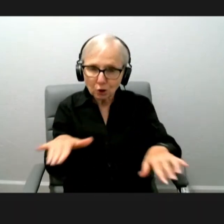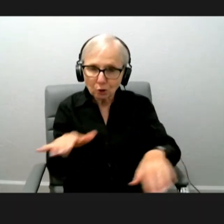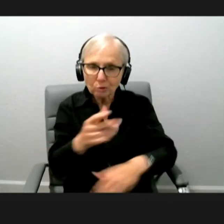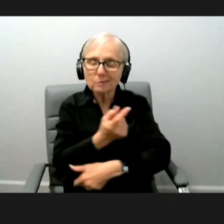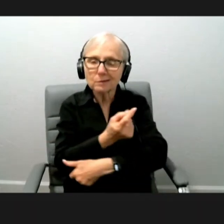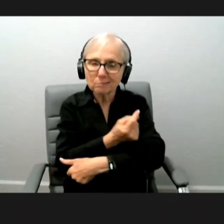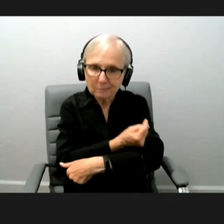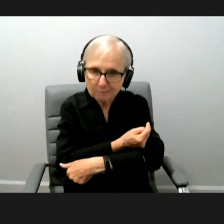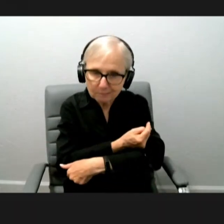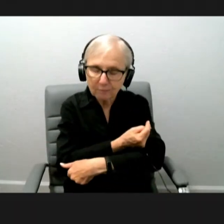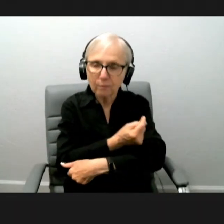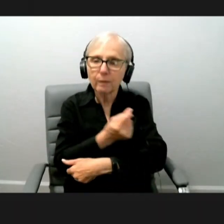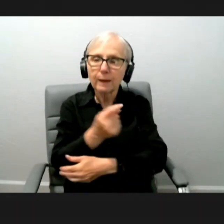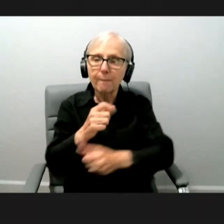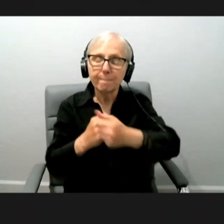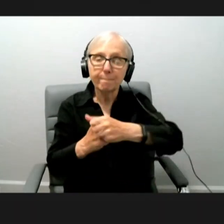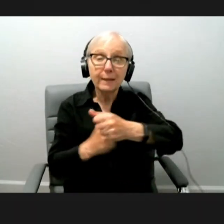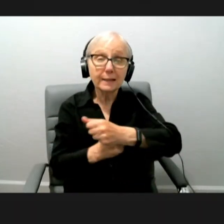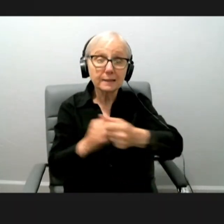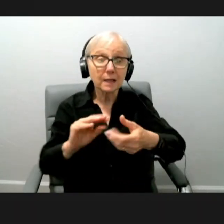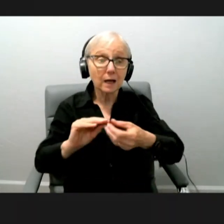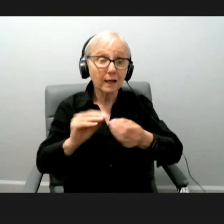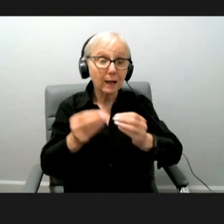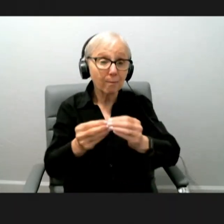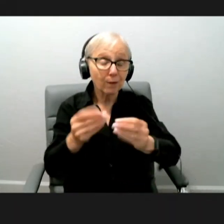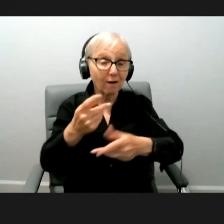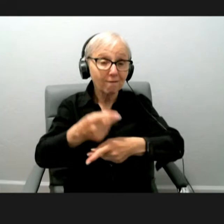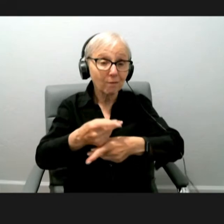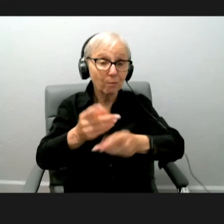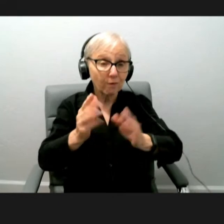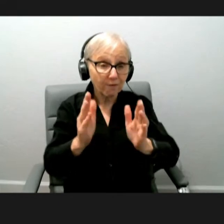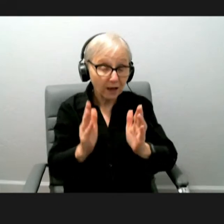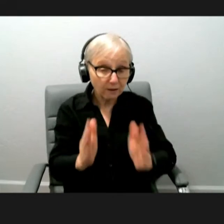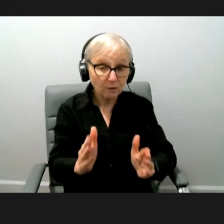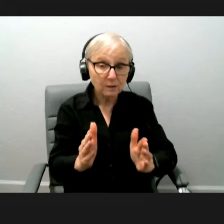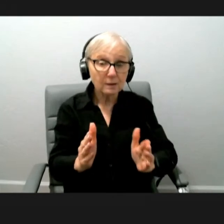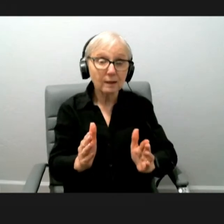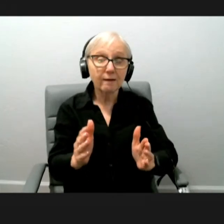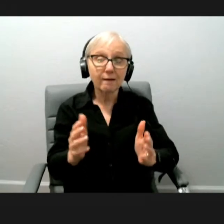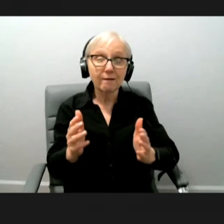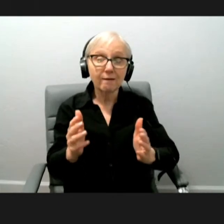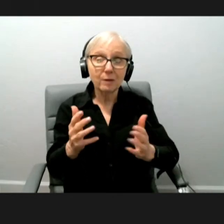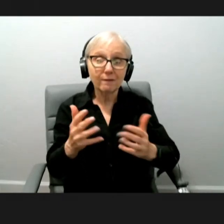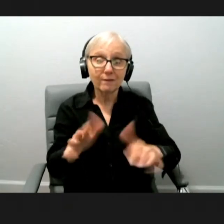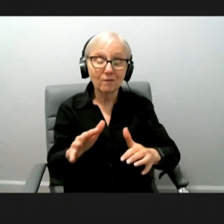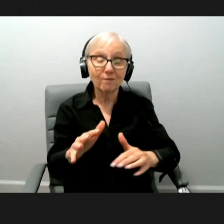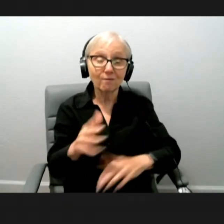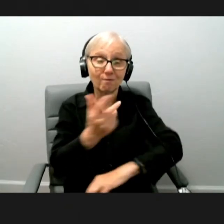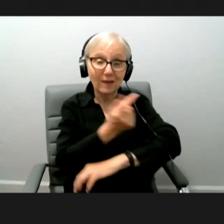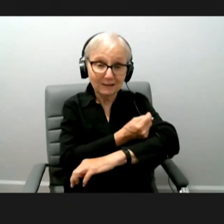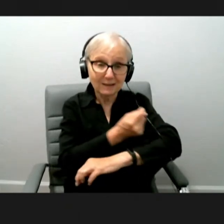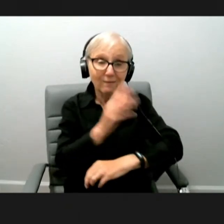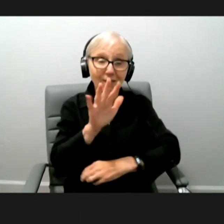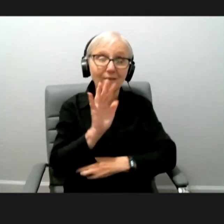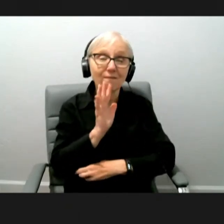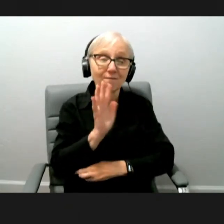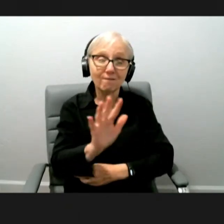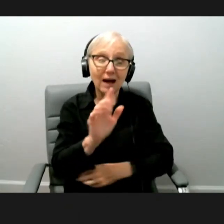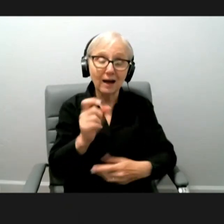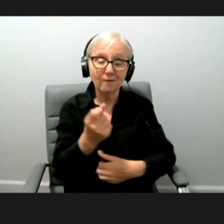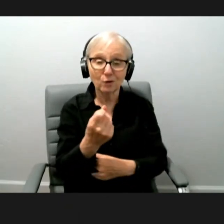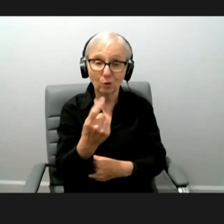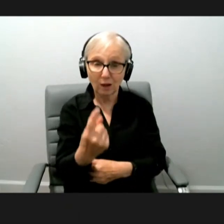group. Based on the number of providers who have been vaccinating the 5 to 11-year-old age group, that's